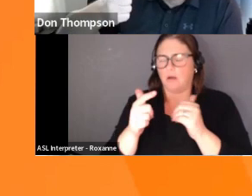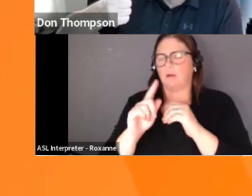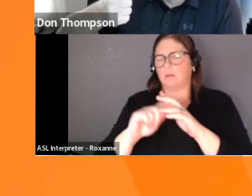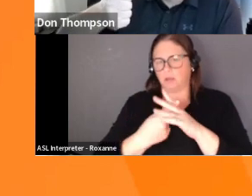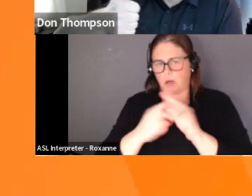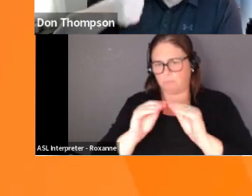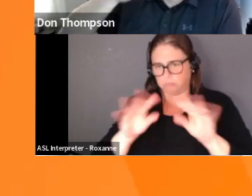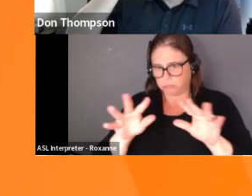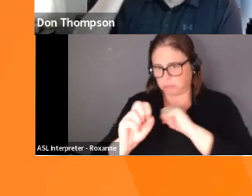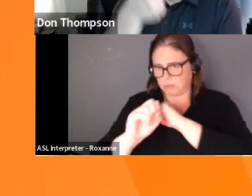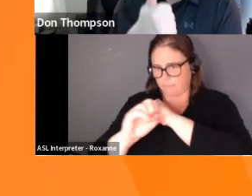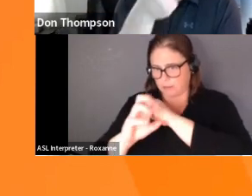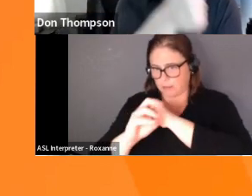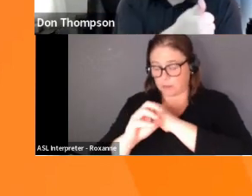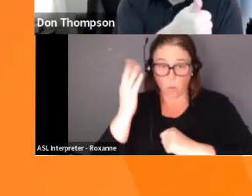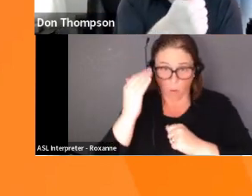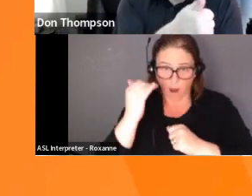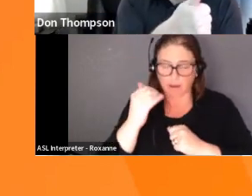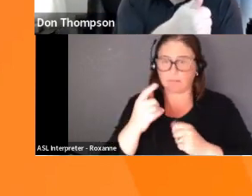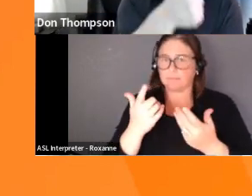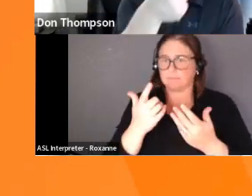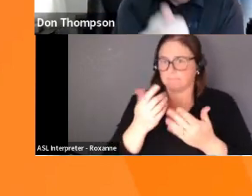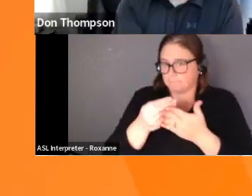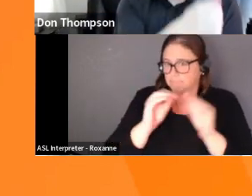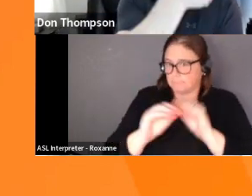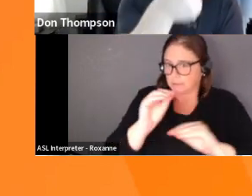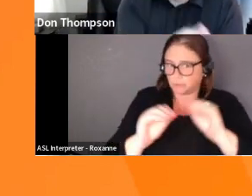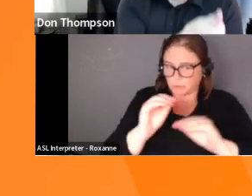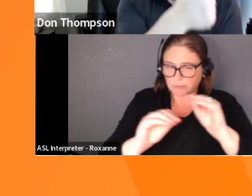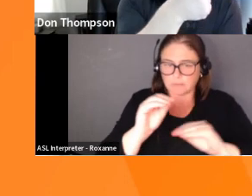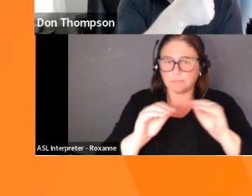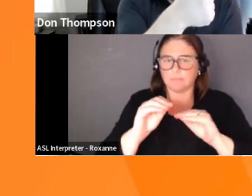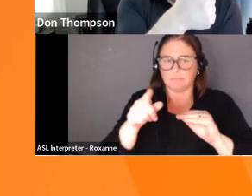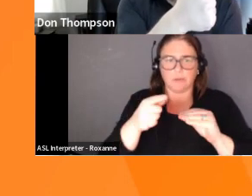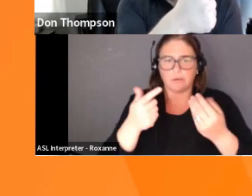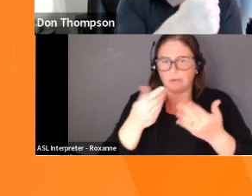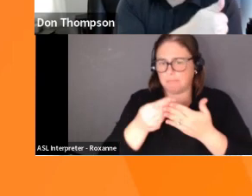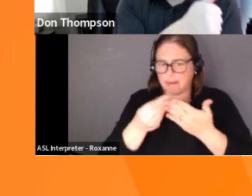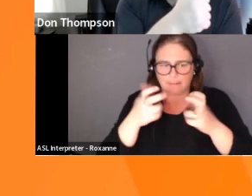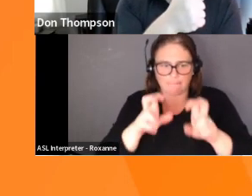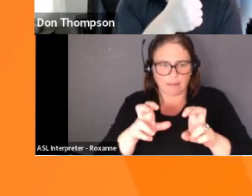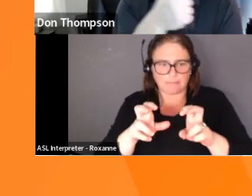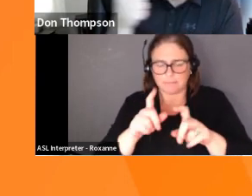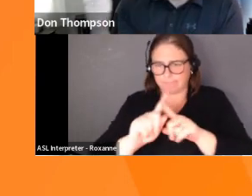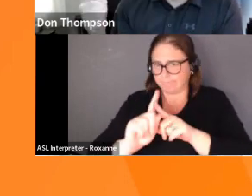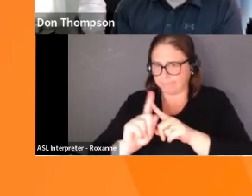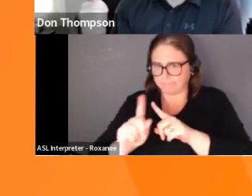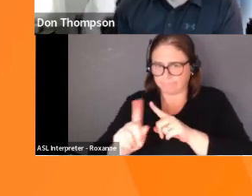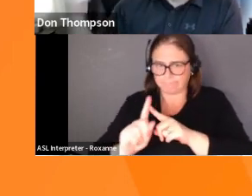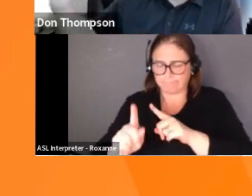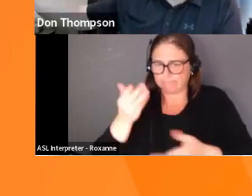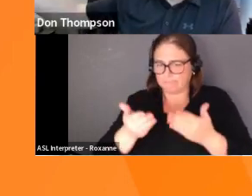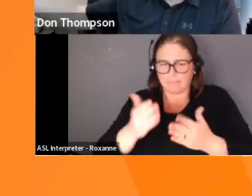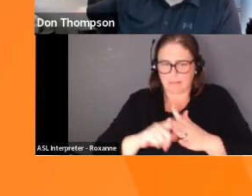budget. Okay, we're already investing in some form of launch and other work and what have you. And so we may not have the